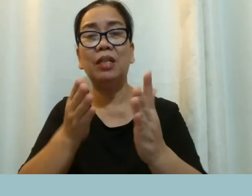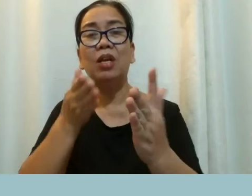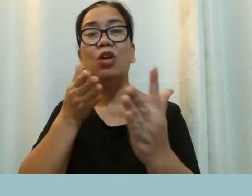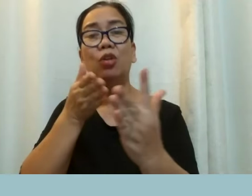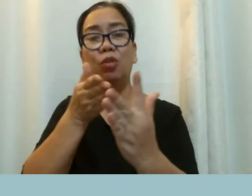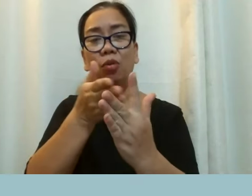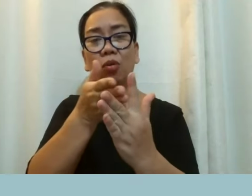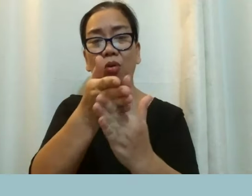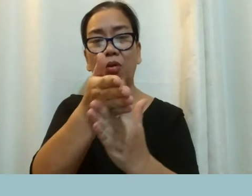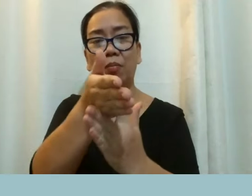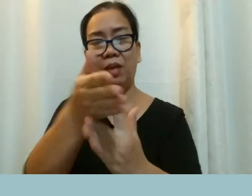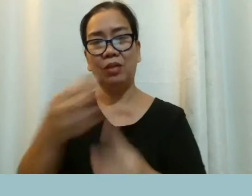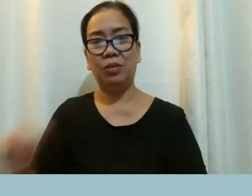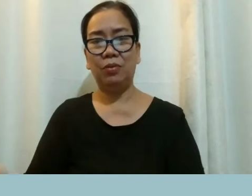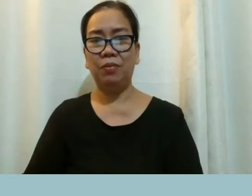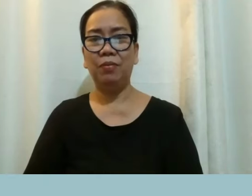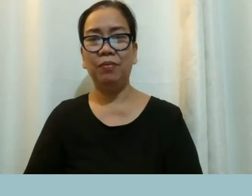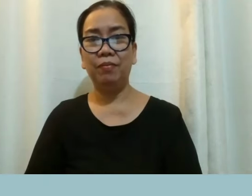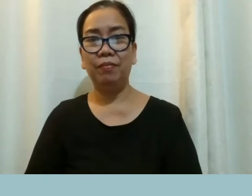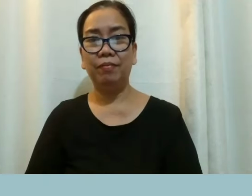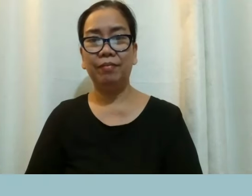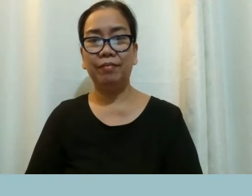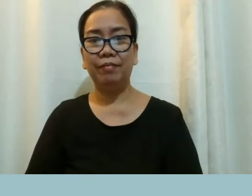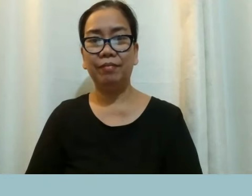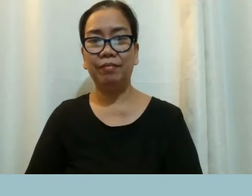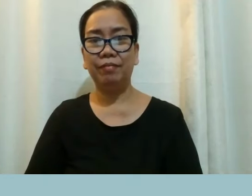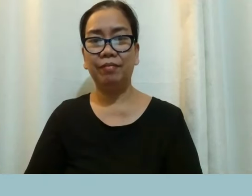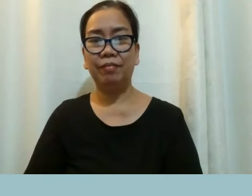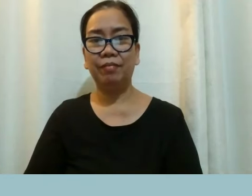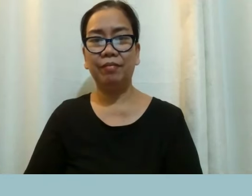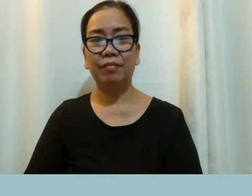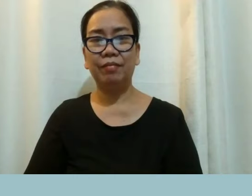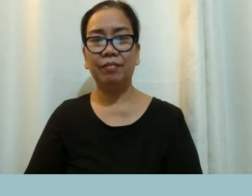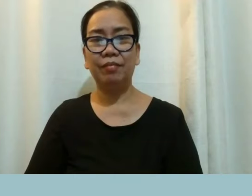permitted to pass through.